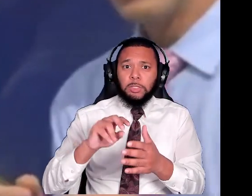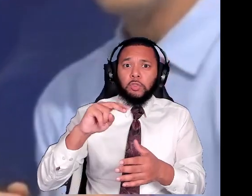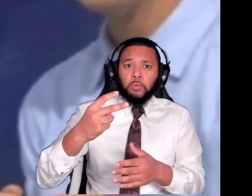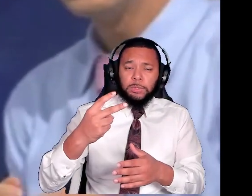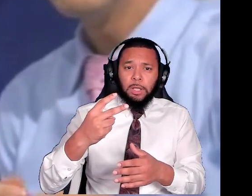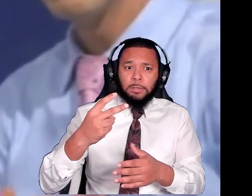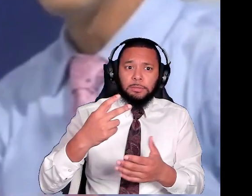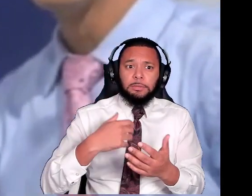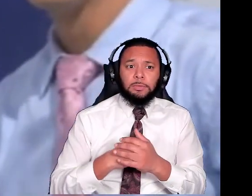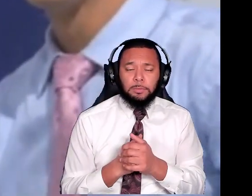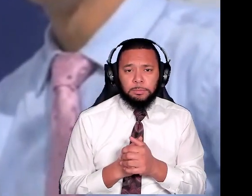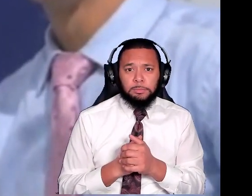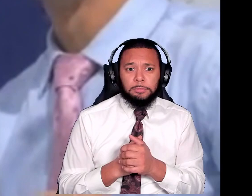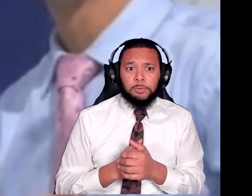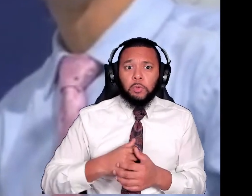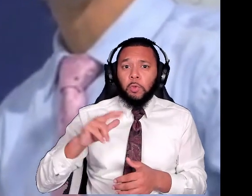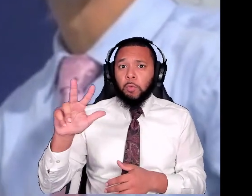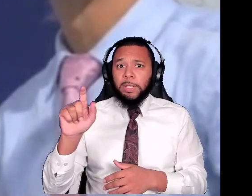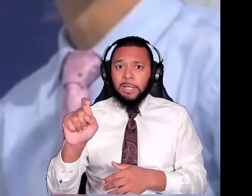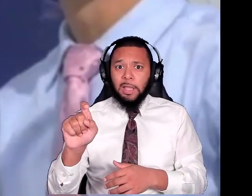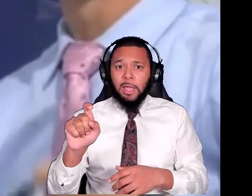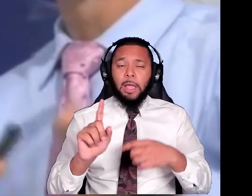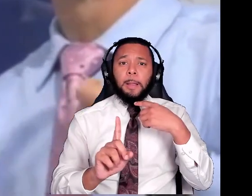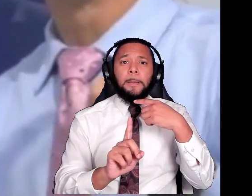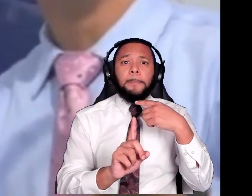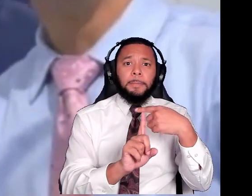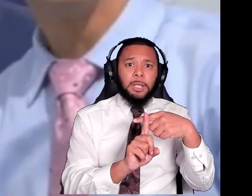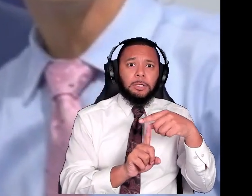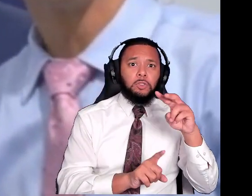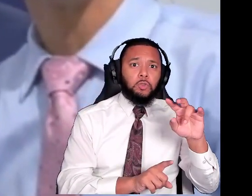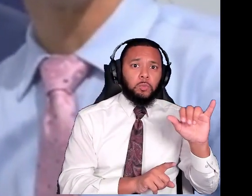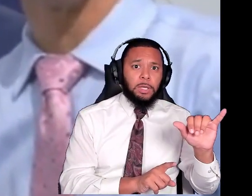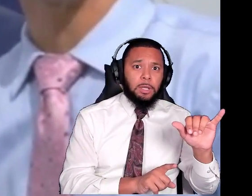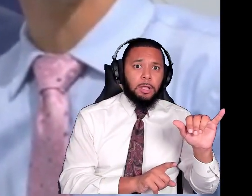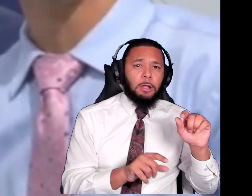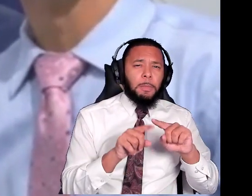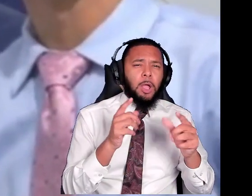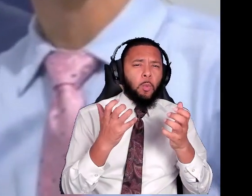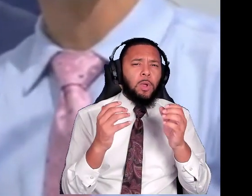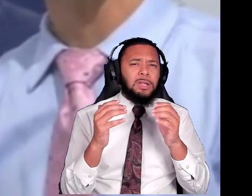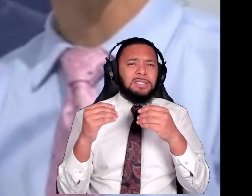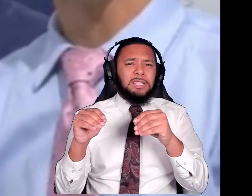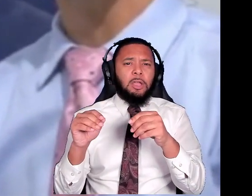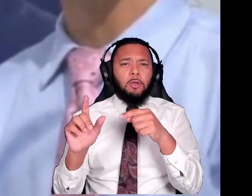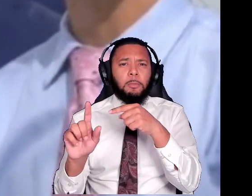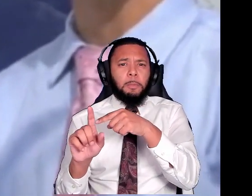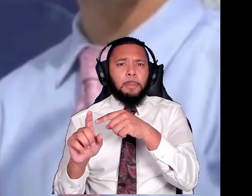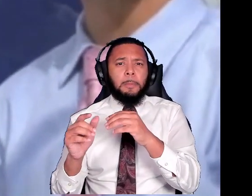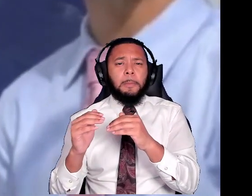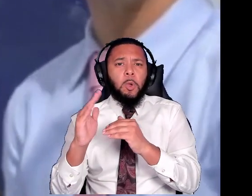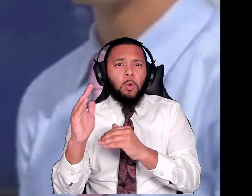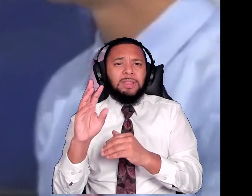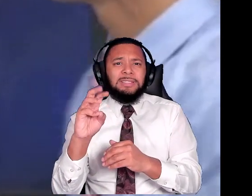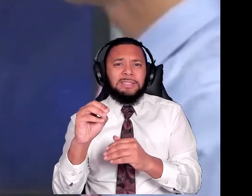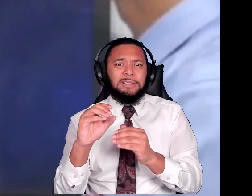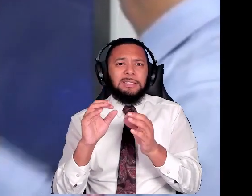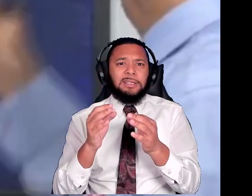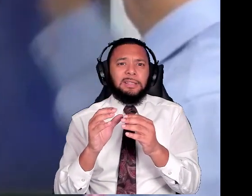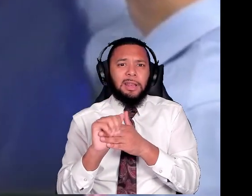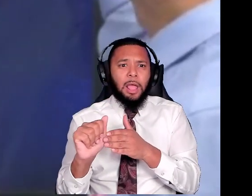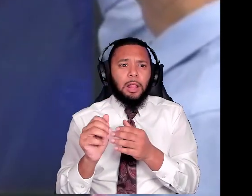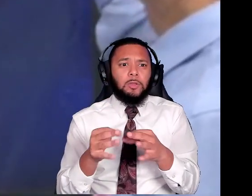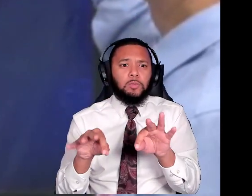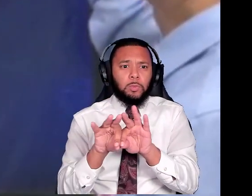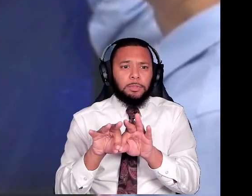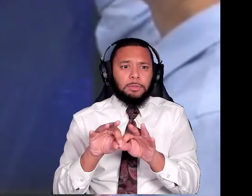Now, she wants to sell more than $60 worth of total